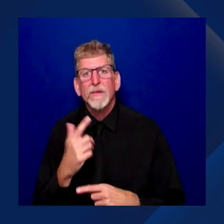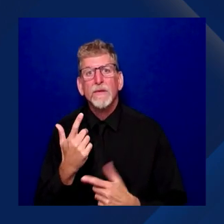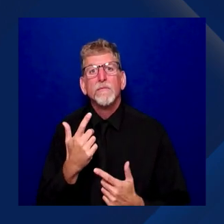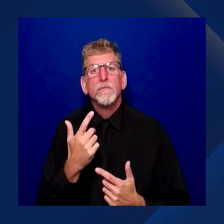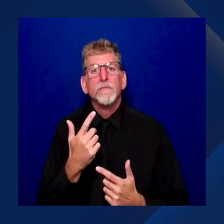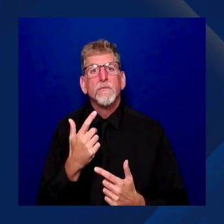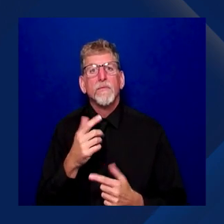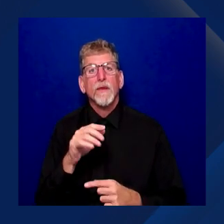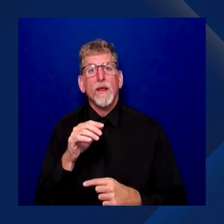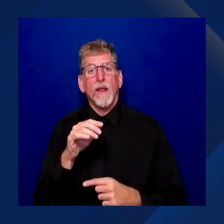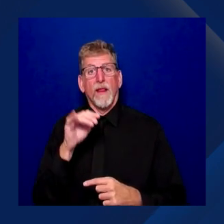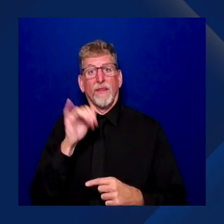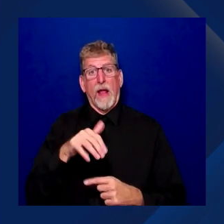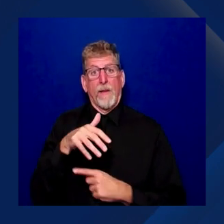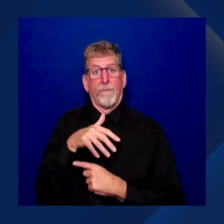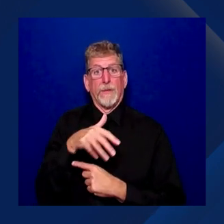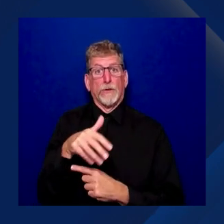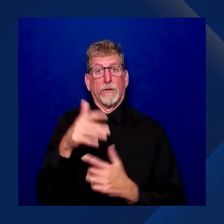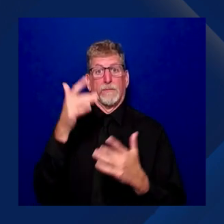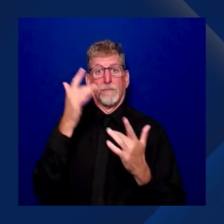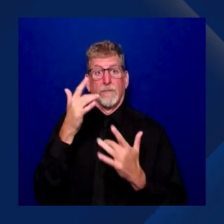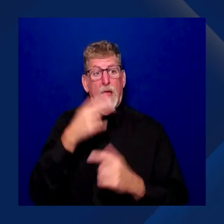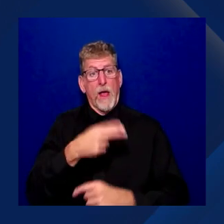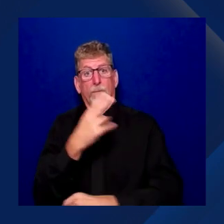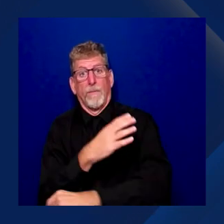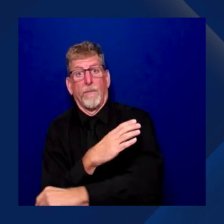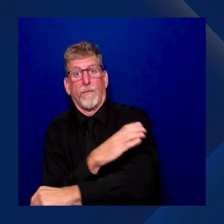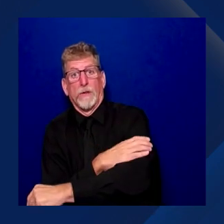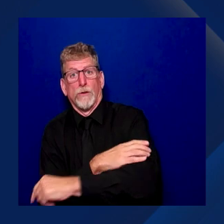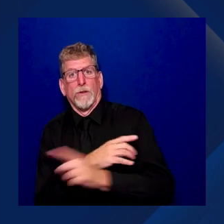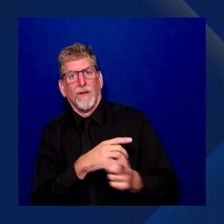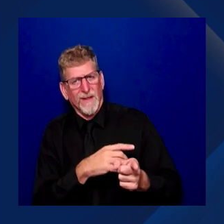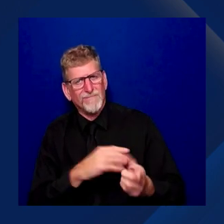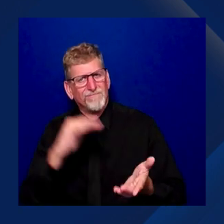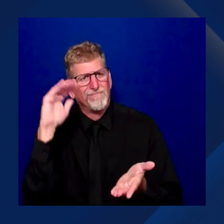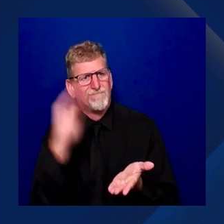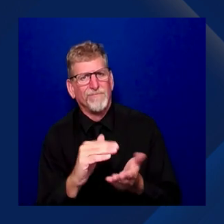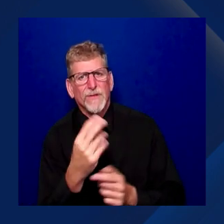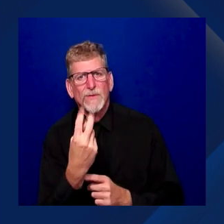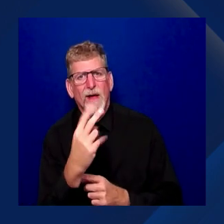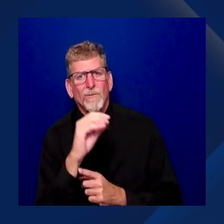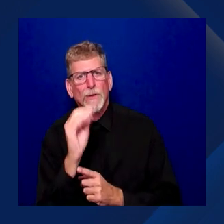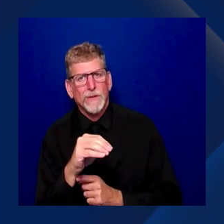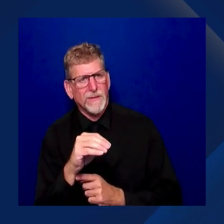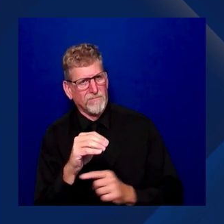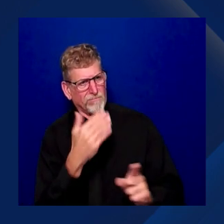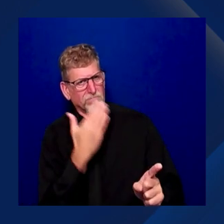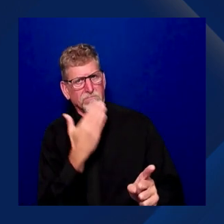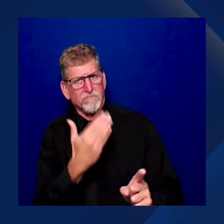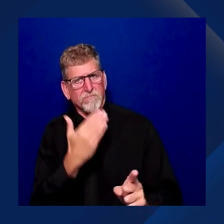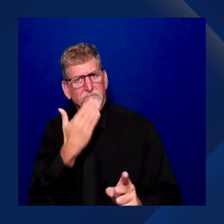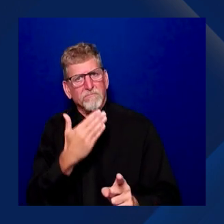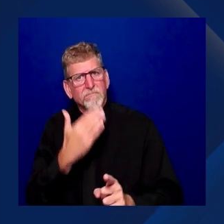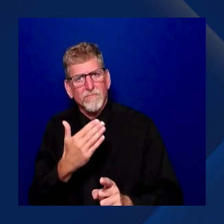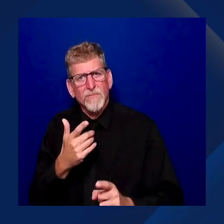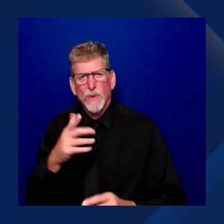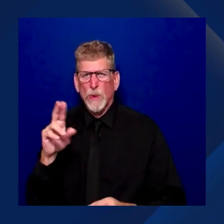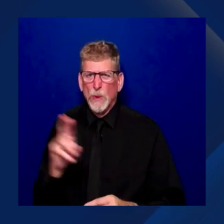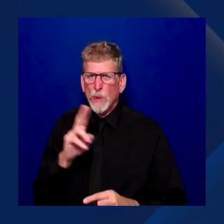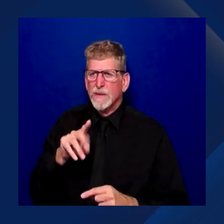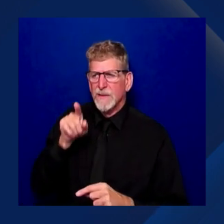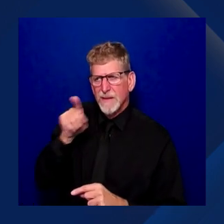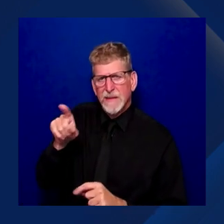12%. We, as a Perinatal Quality Collaborative, use improvement science to work with our birthing facilities